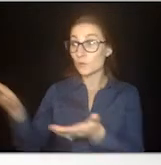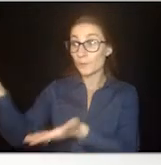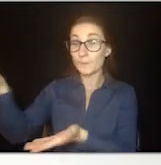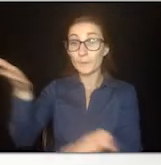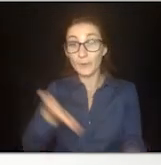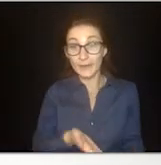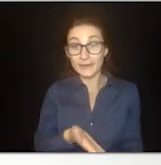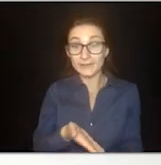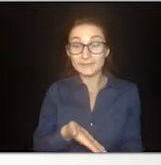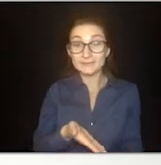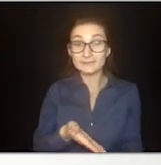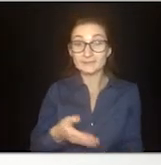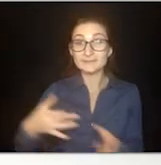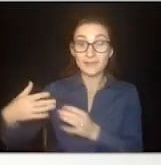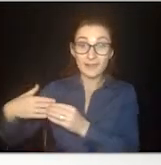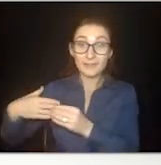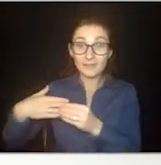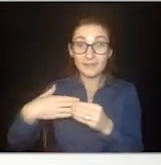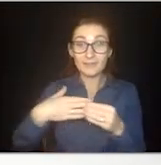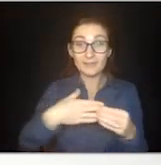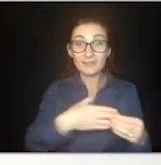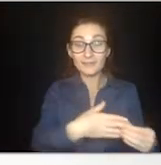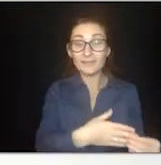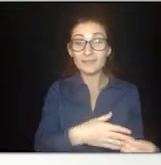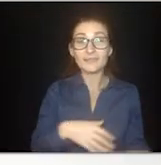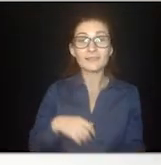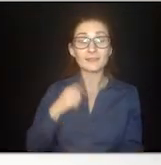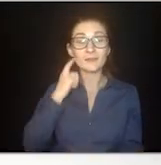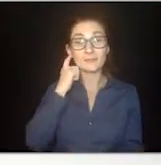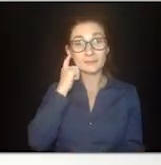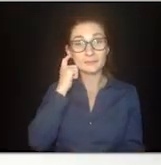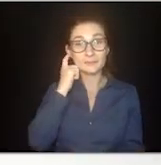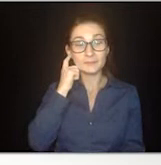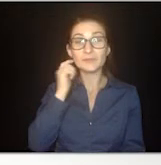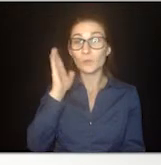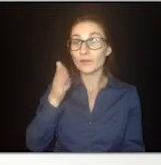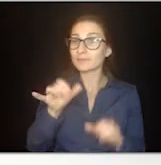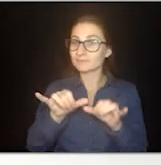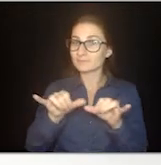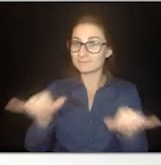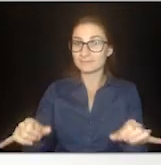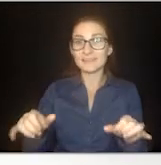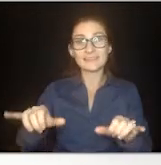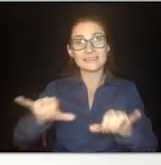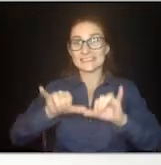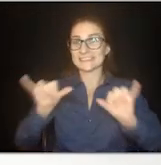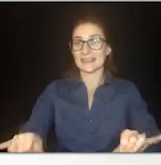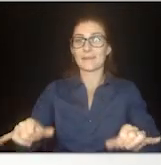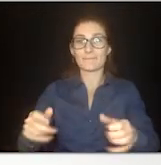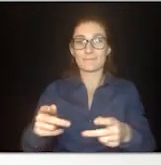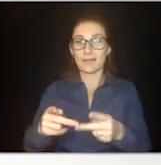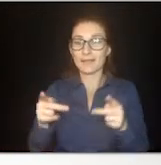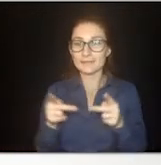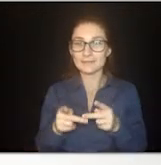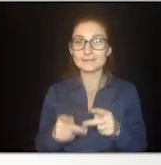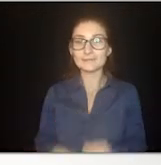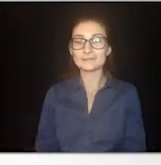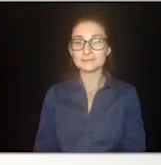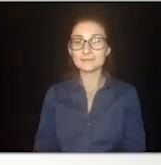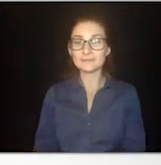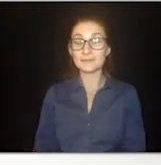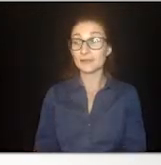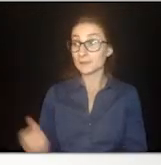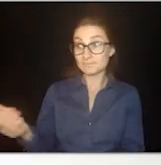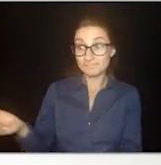Guide the child to the rocking chair, and you keep the rocking chair in the same place so they know where it is. Say,